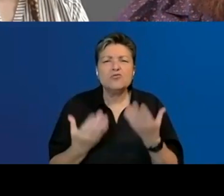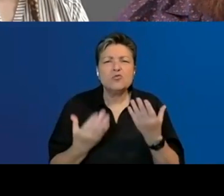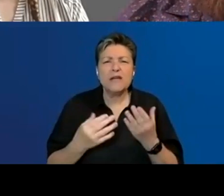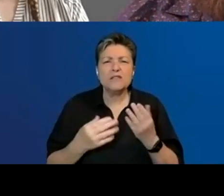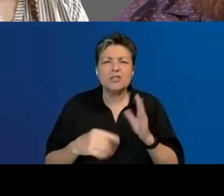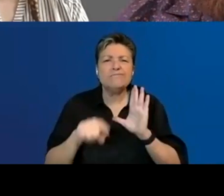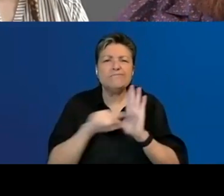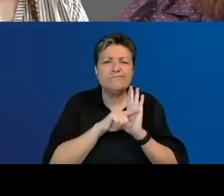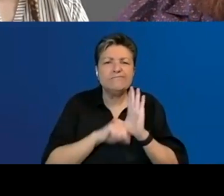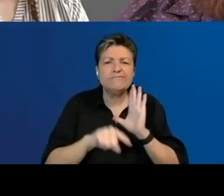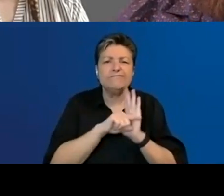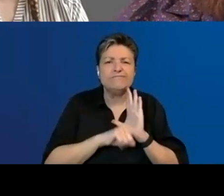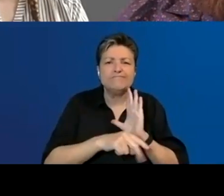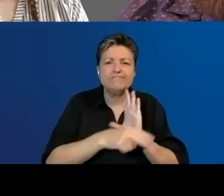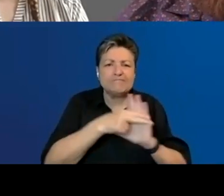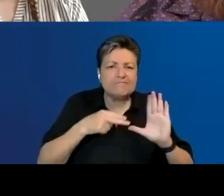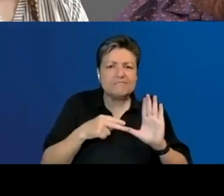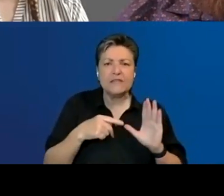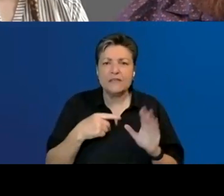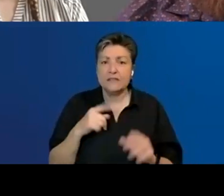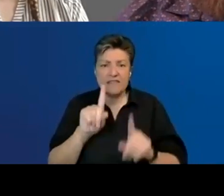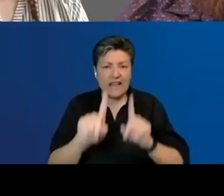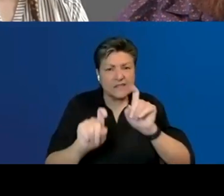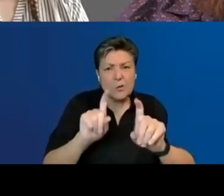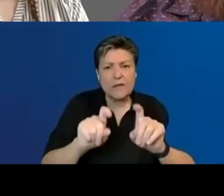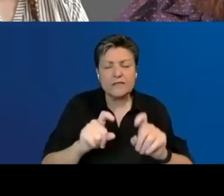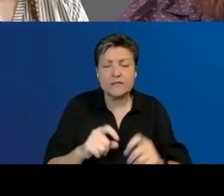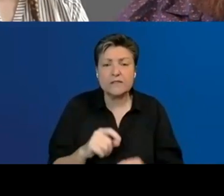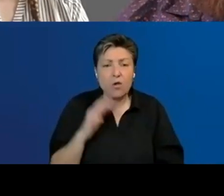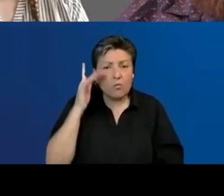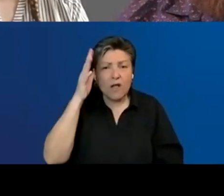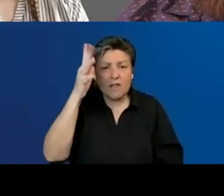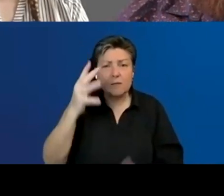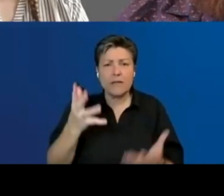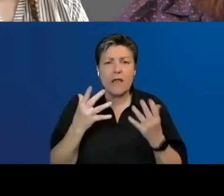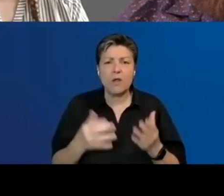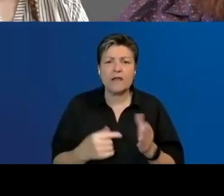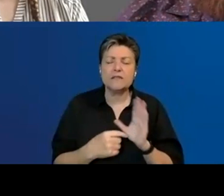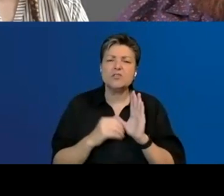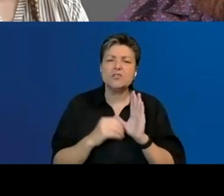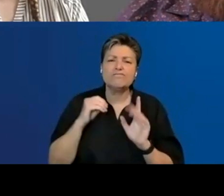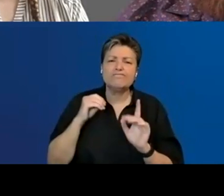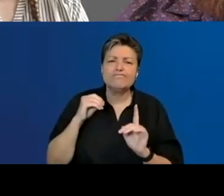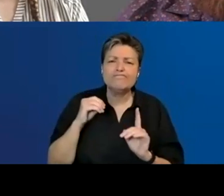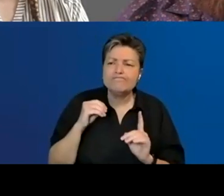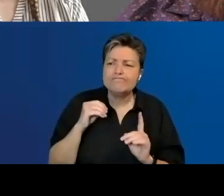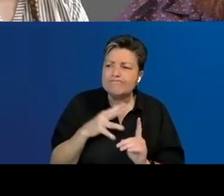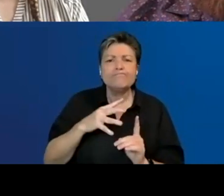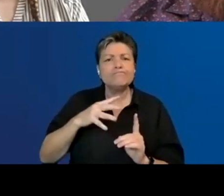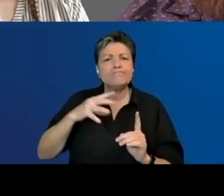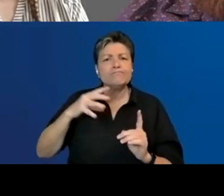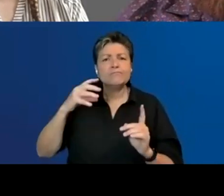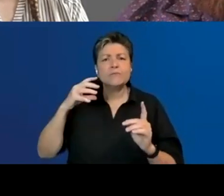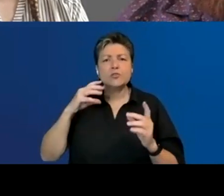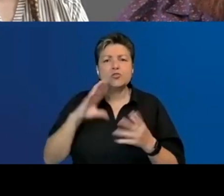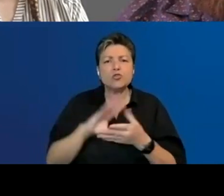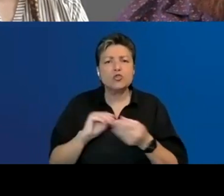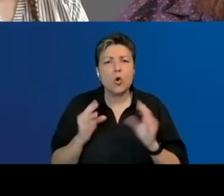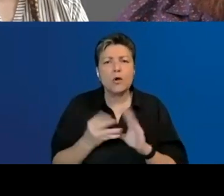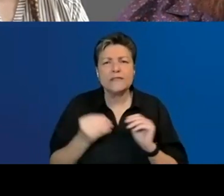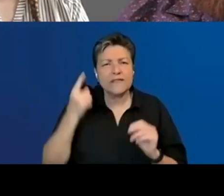taboo around it to ask. And so ultimately, I really wanted to shed light on stories I felt were